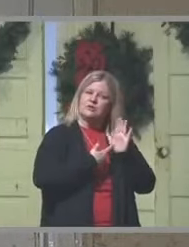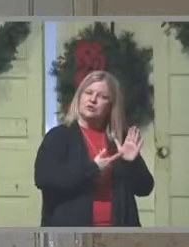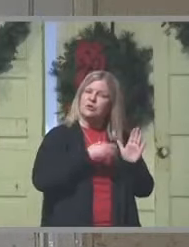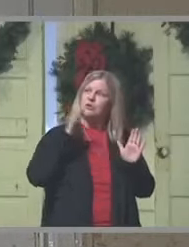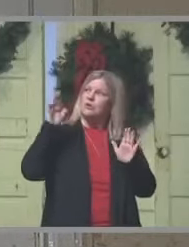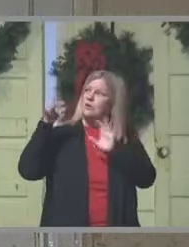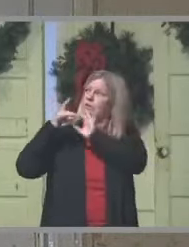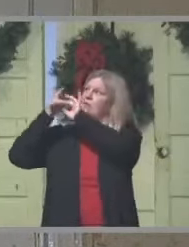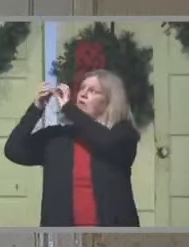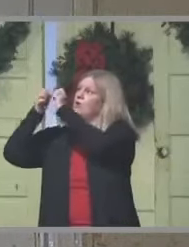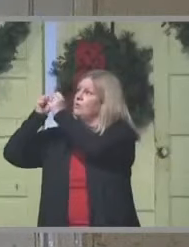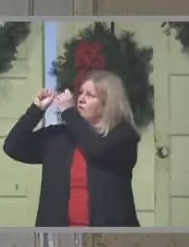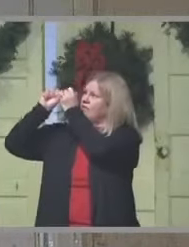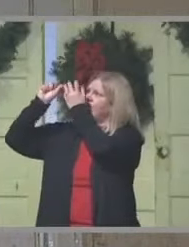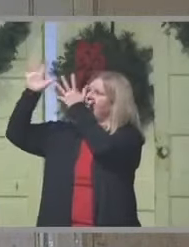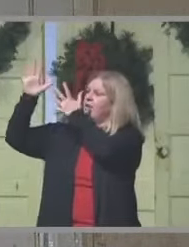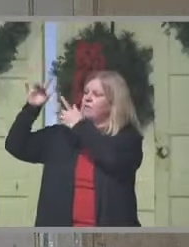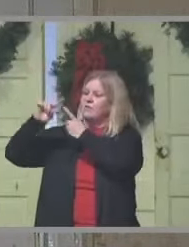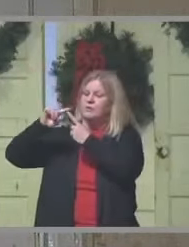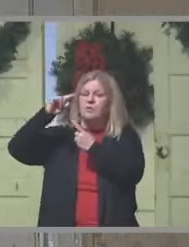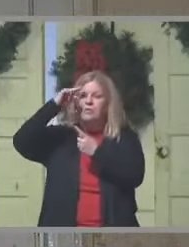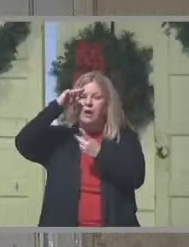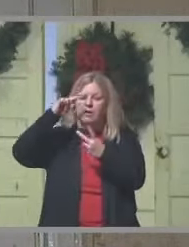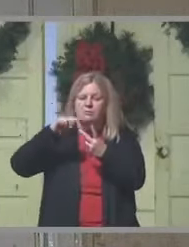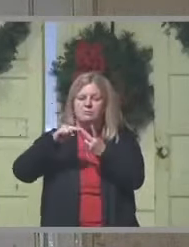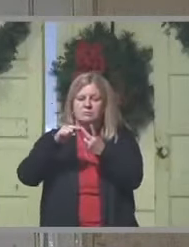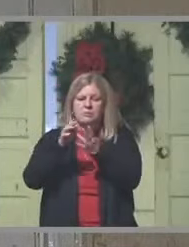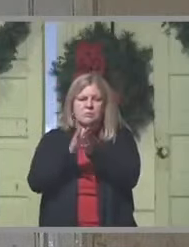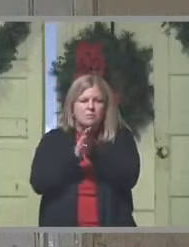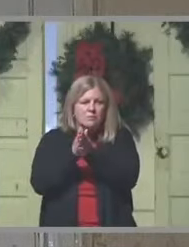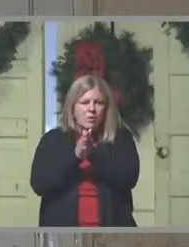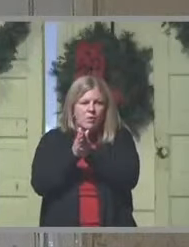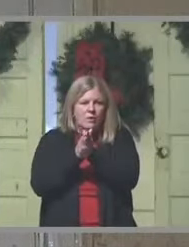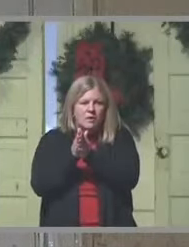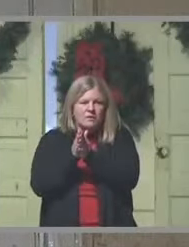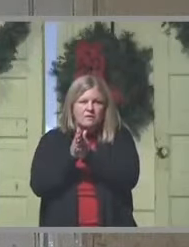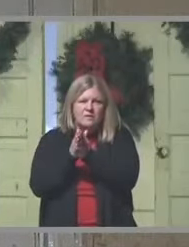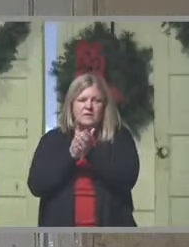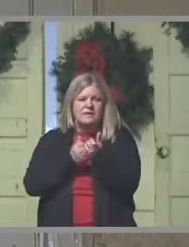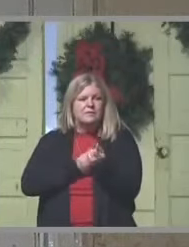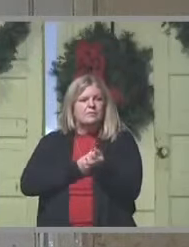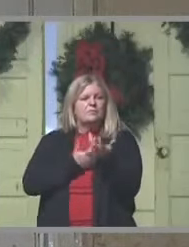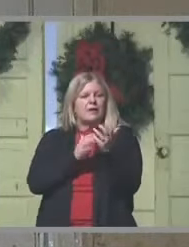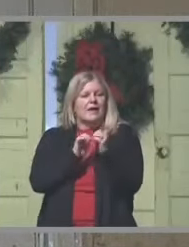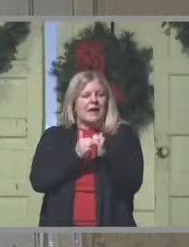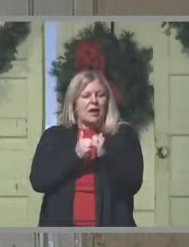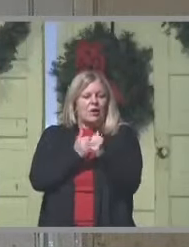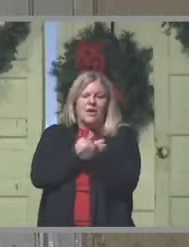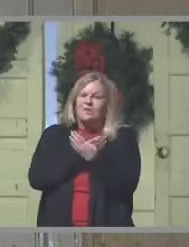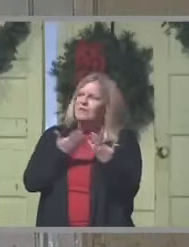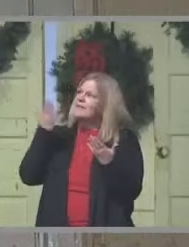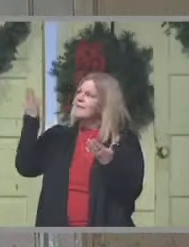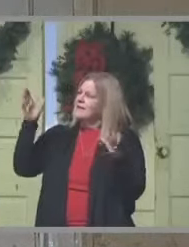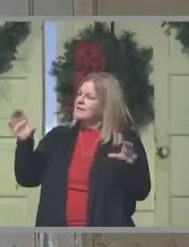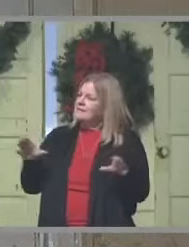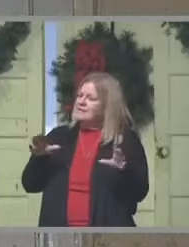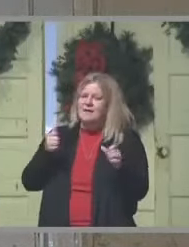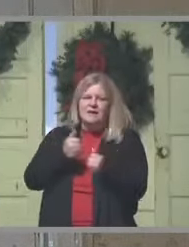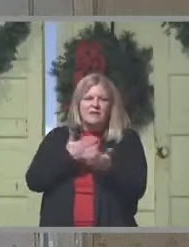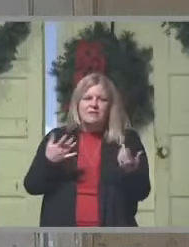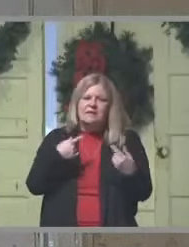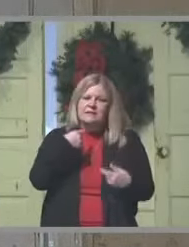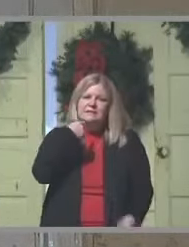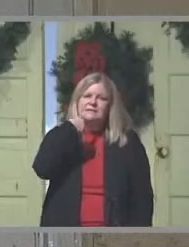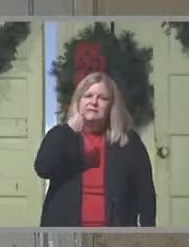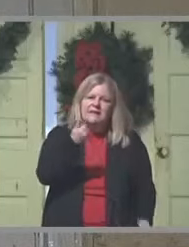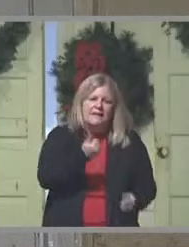his Father in thought and motive, expressed through all that he was, all that he said, and